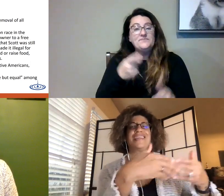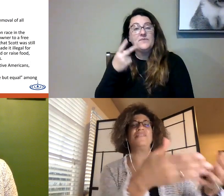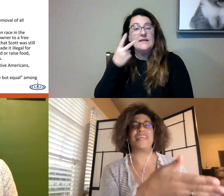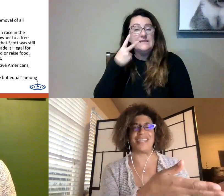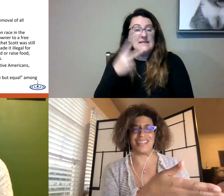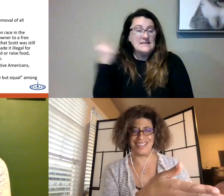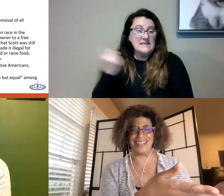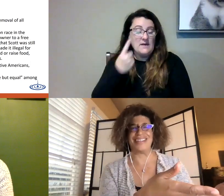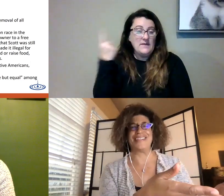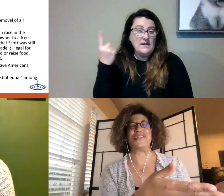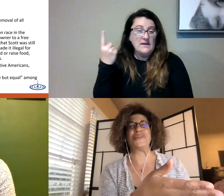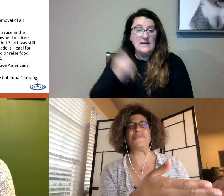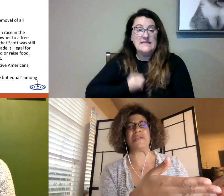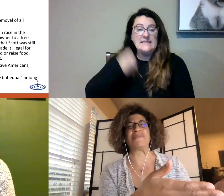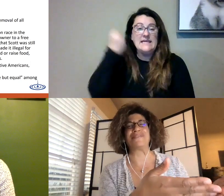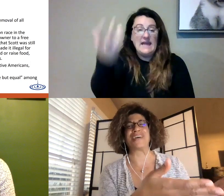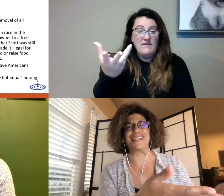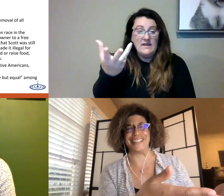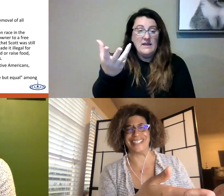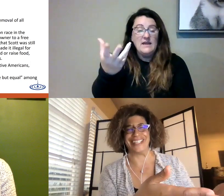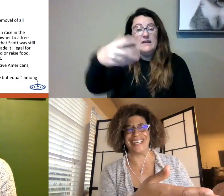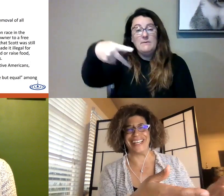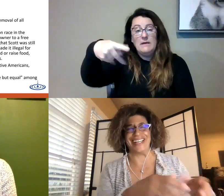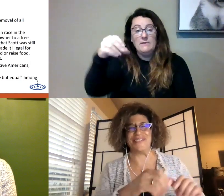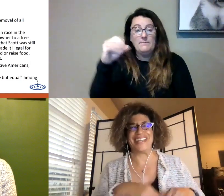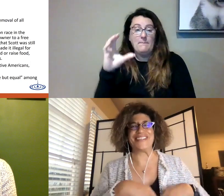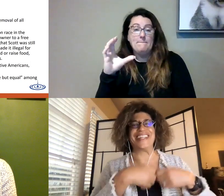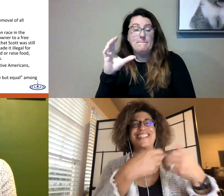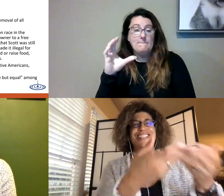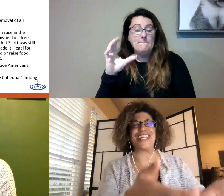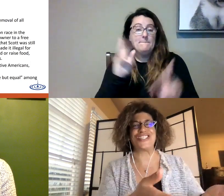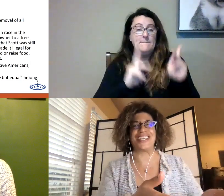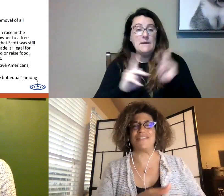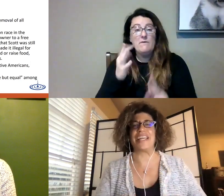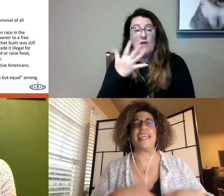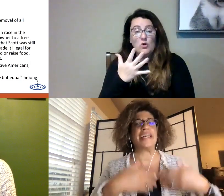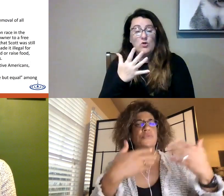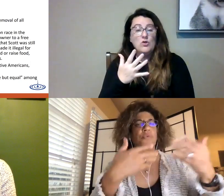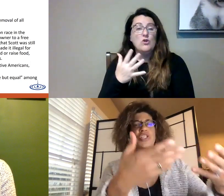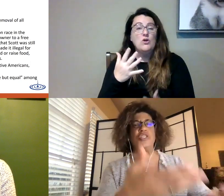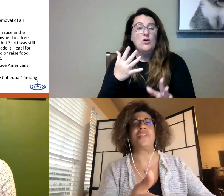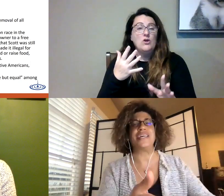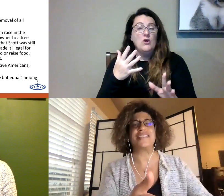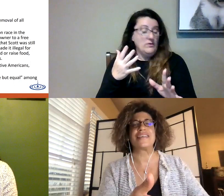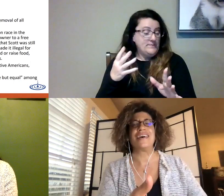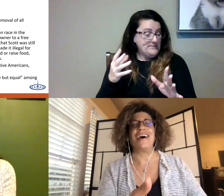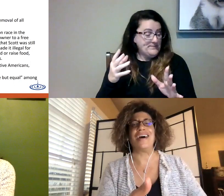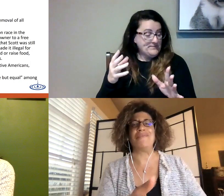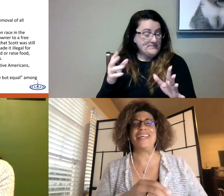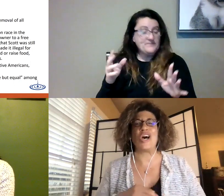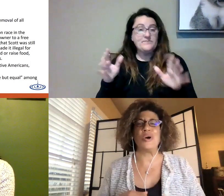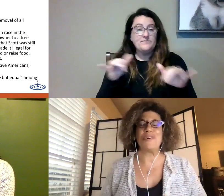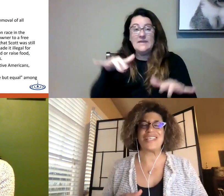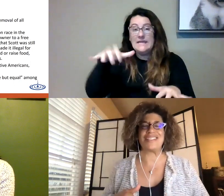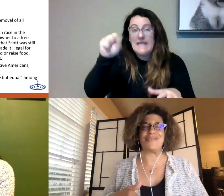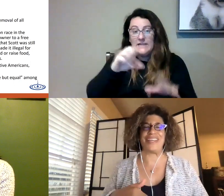is given to people of color, there's an extension of like, yes, we're going to do this.